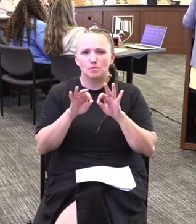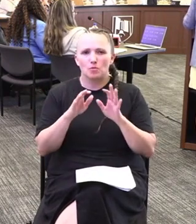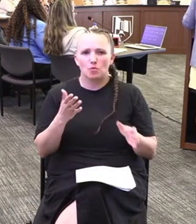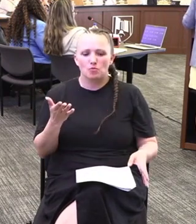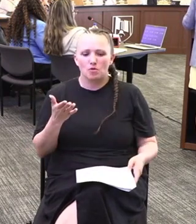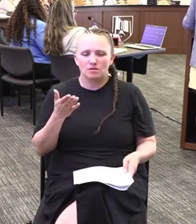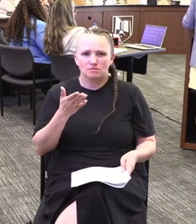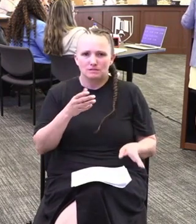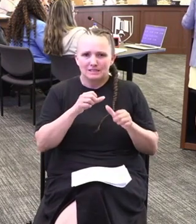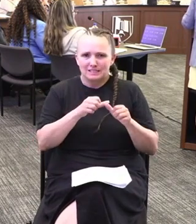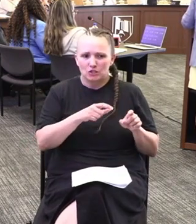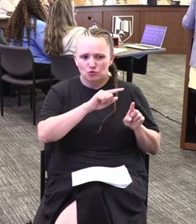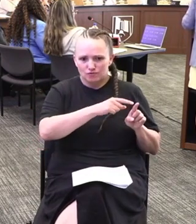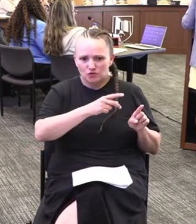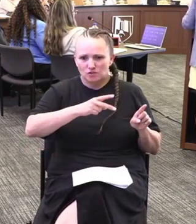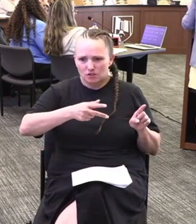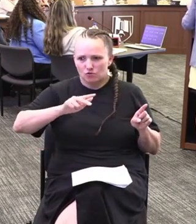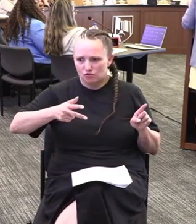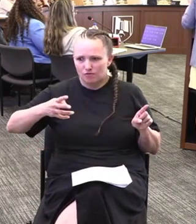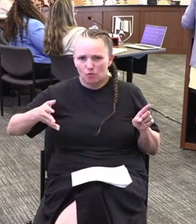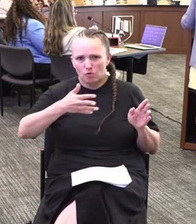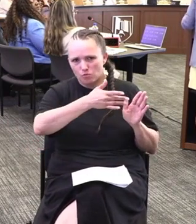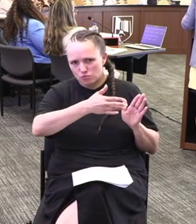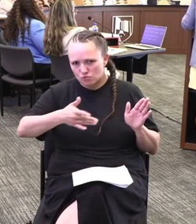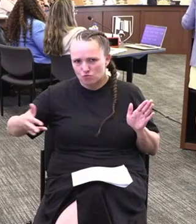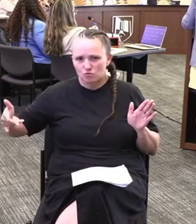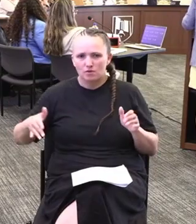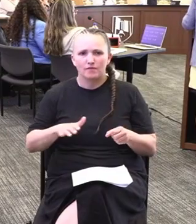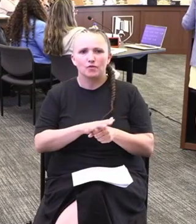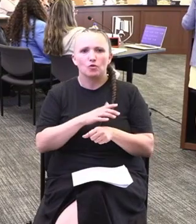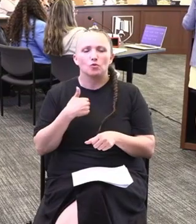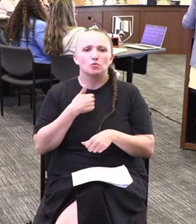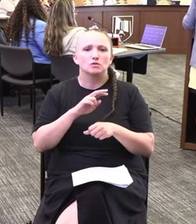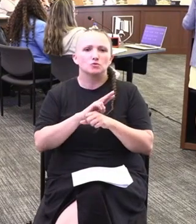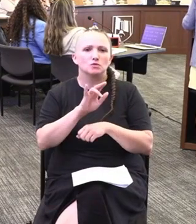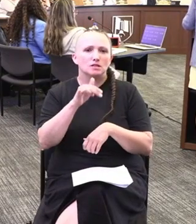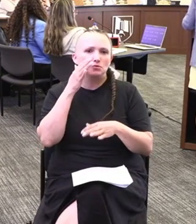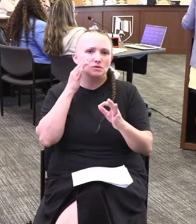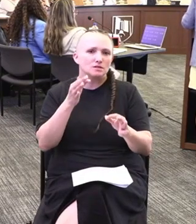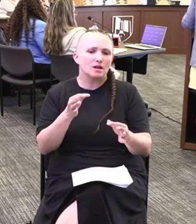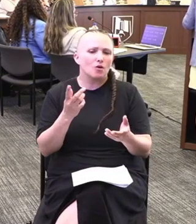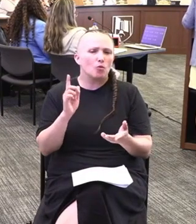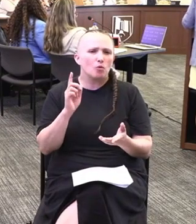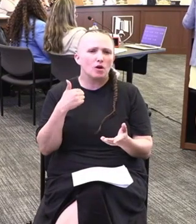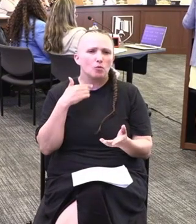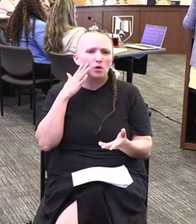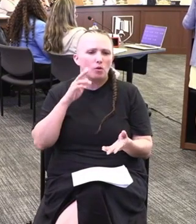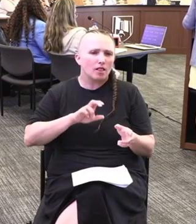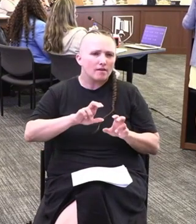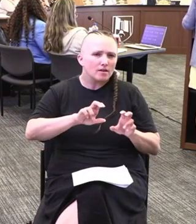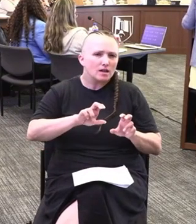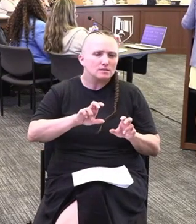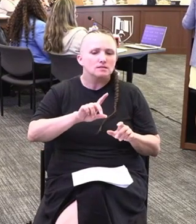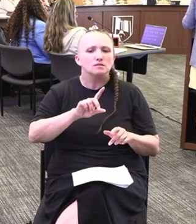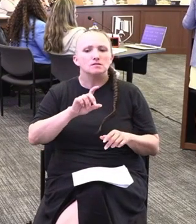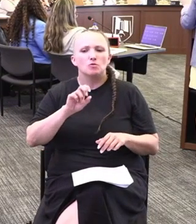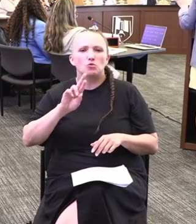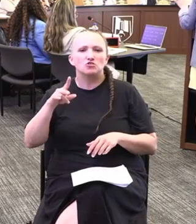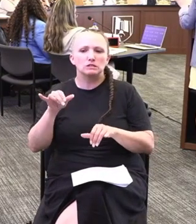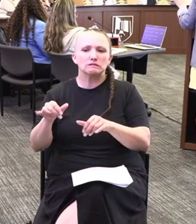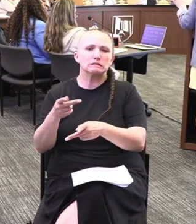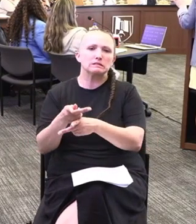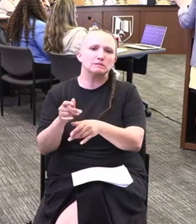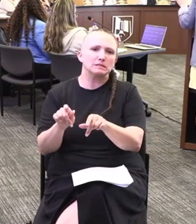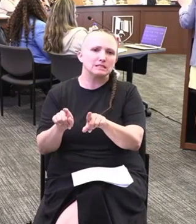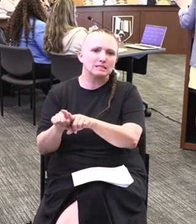right direction for all of those numbers. And we use that to decide where we invest and what we keep doing. Not